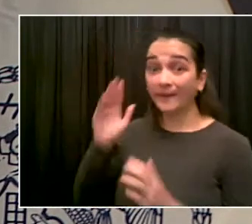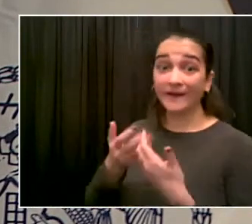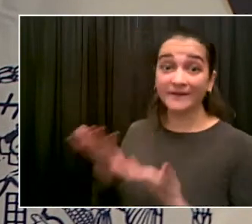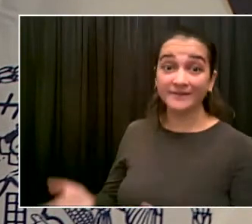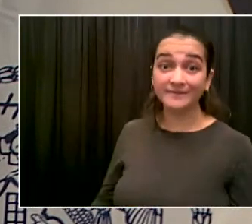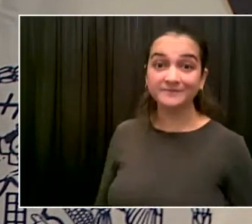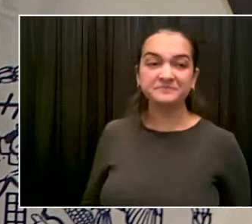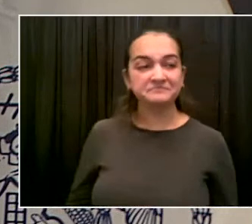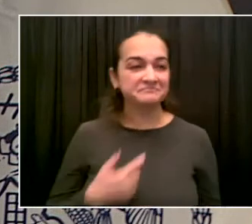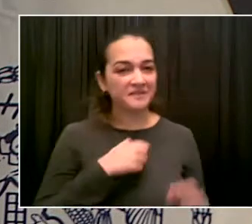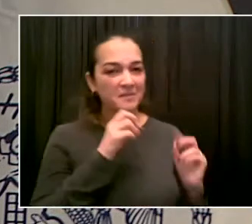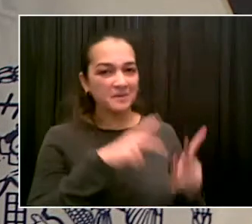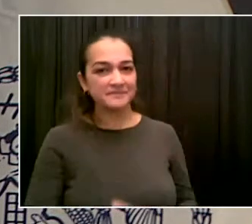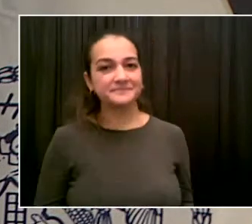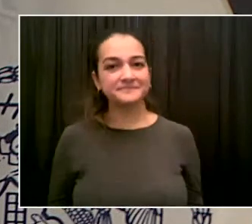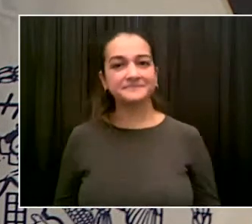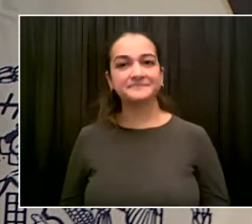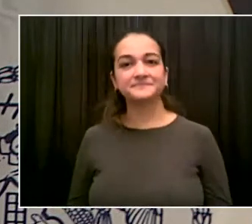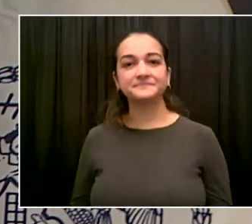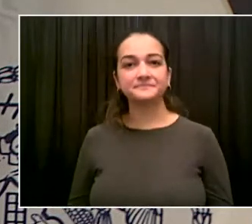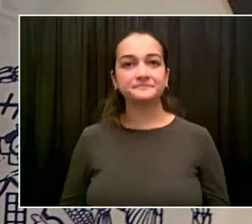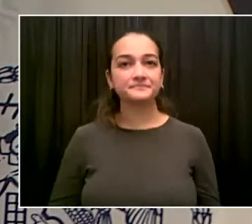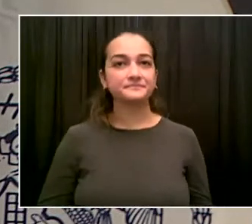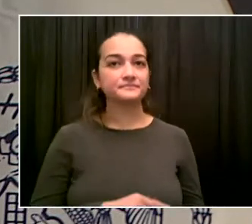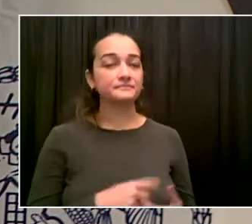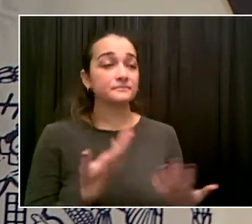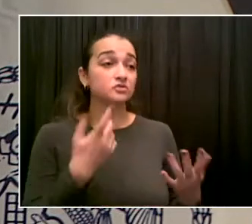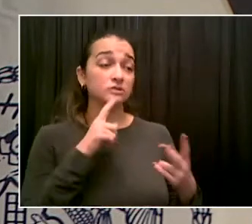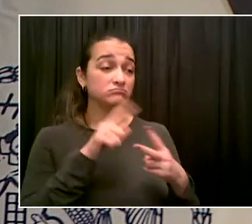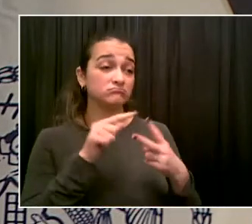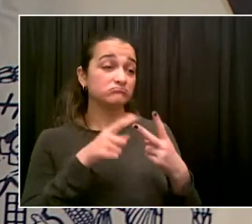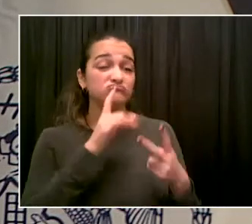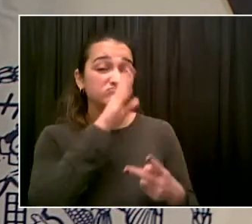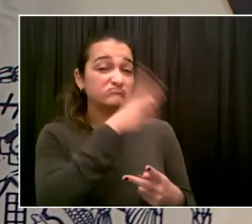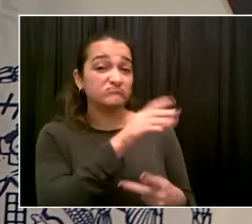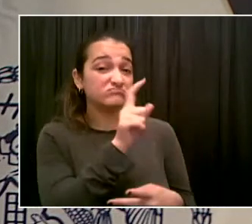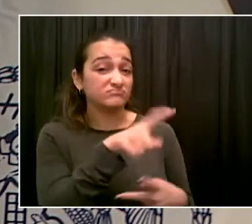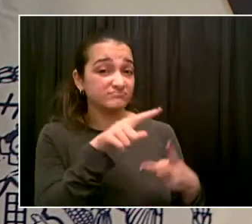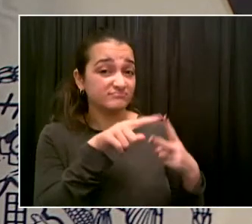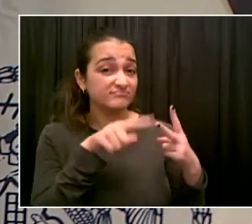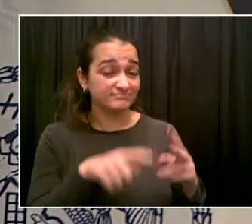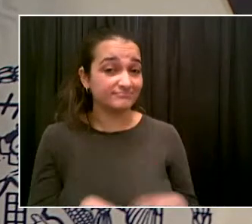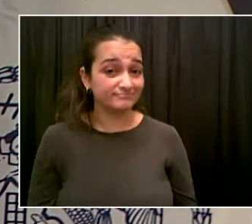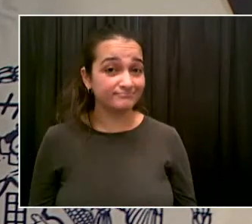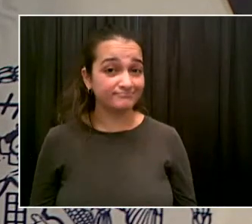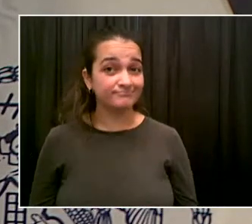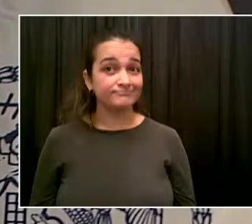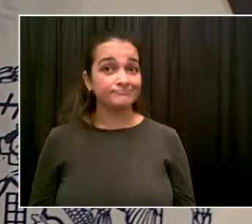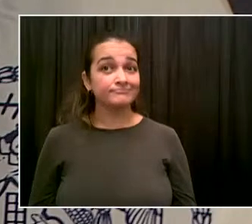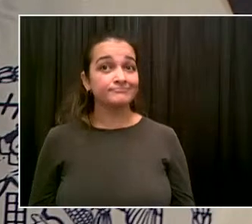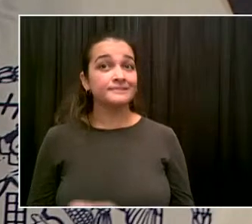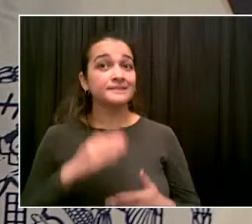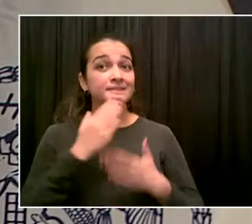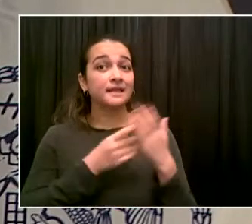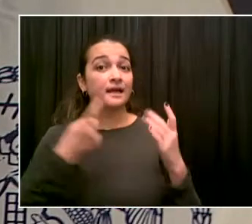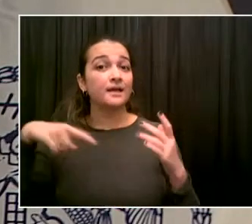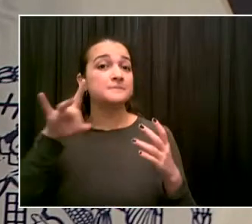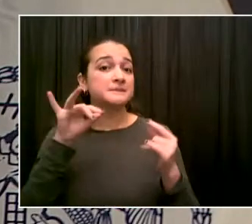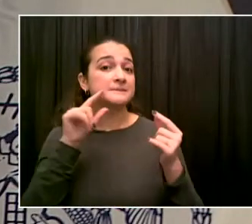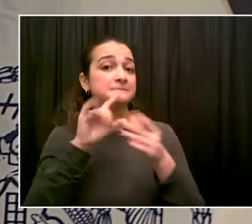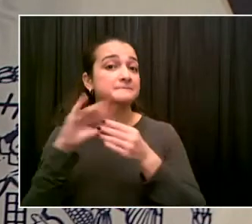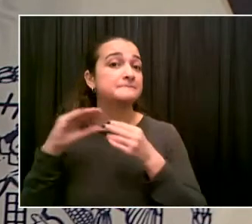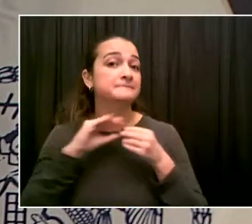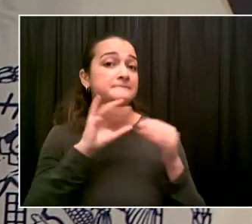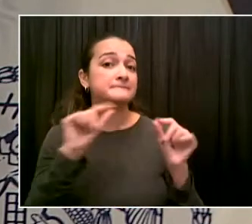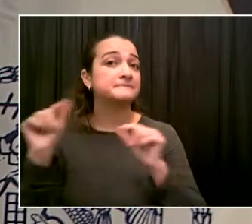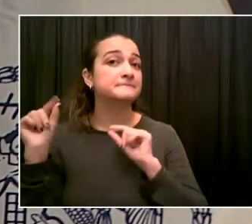somewhat direct question. I know there's been some folks maybe playing around with semantics here on fire companies versus fire houses. I know you said no